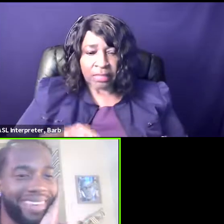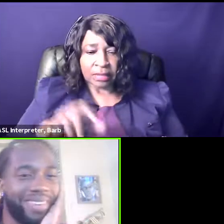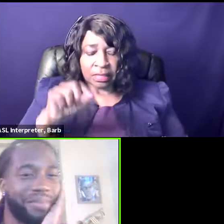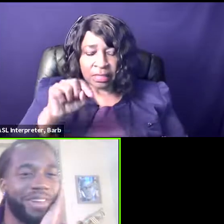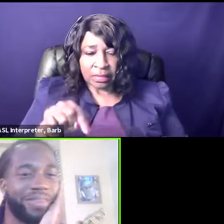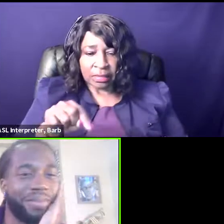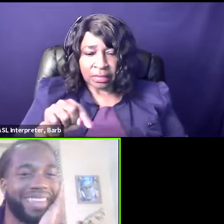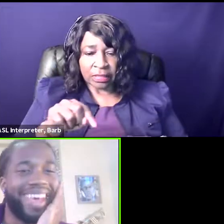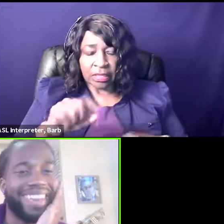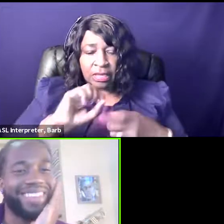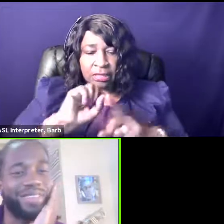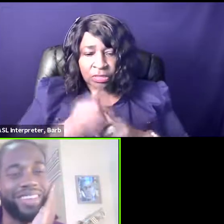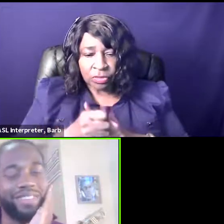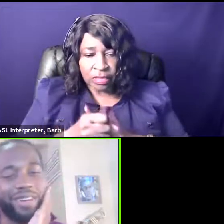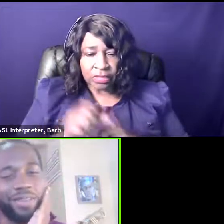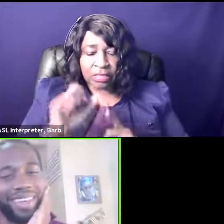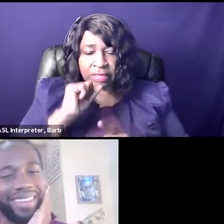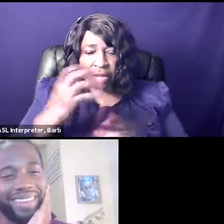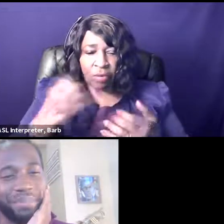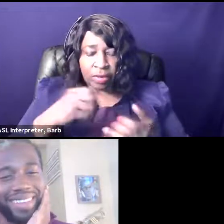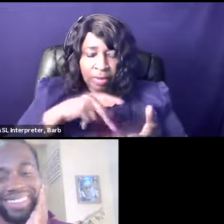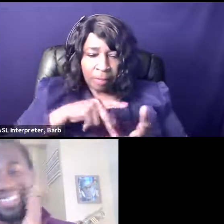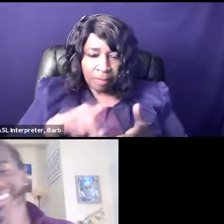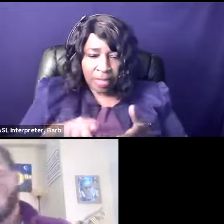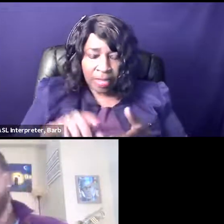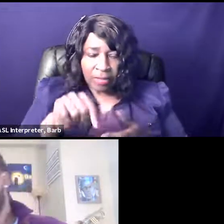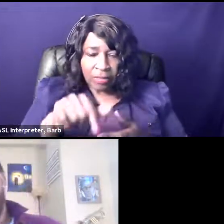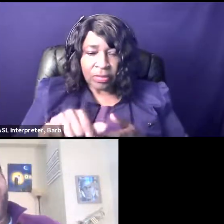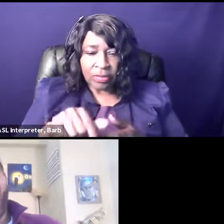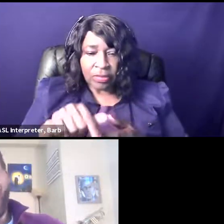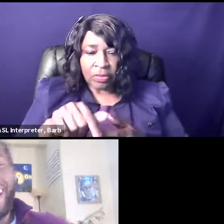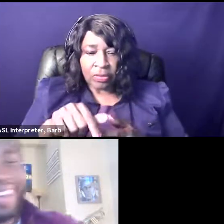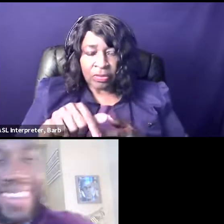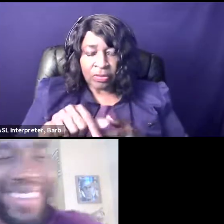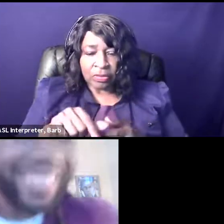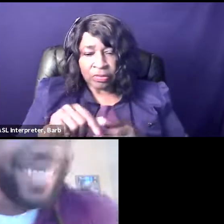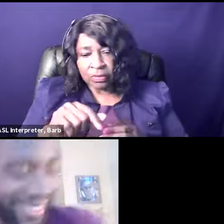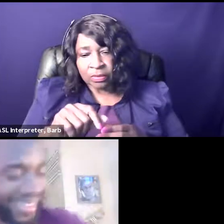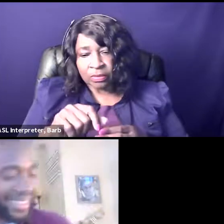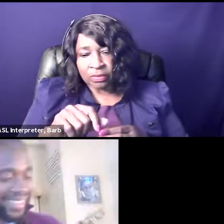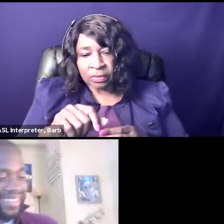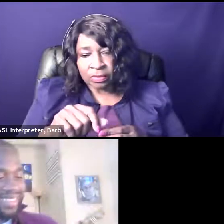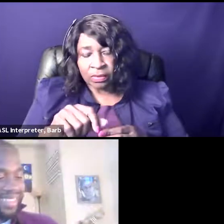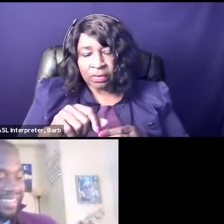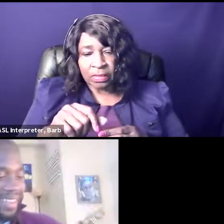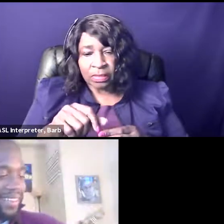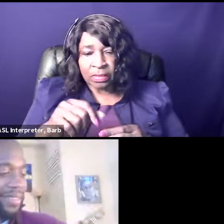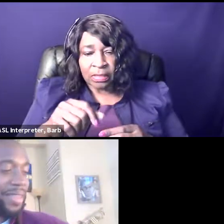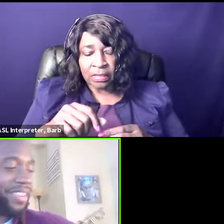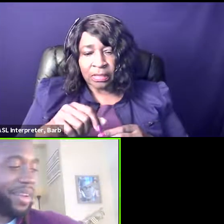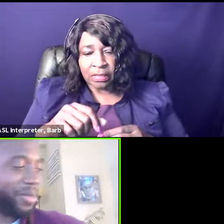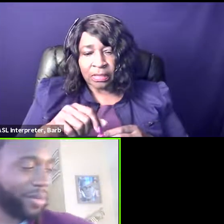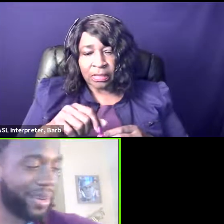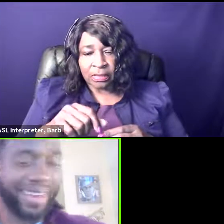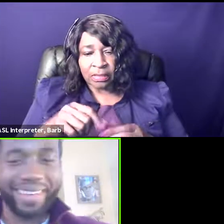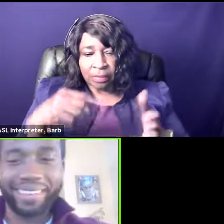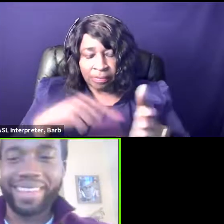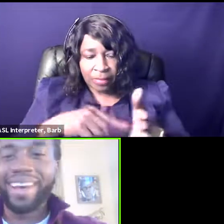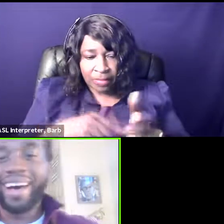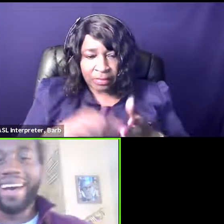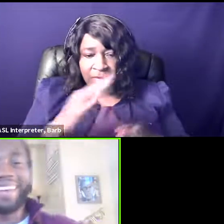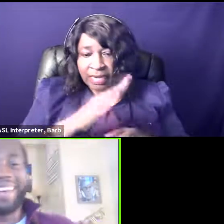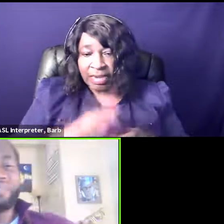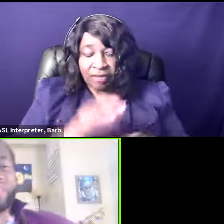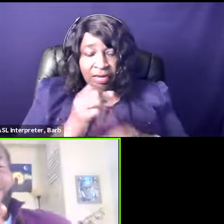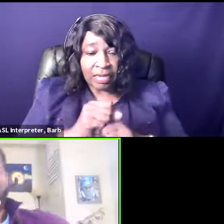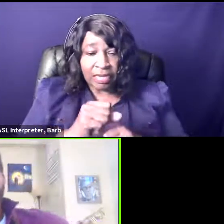pay municipal taxes when Detroit was annexing places for their industrial complexes. I'll never get a job before it, I guess.